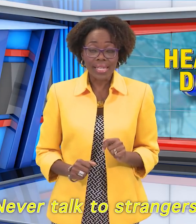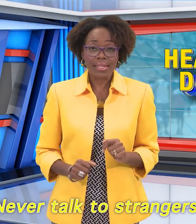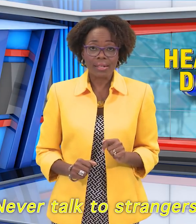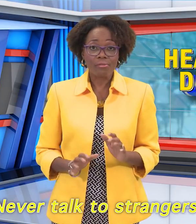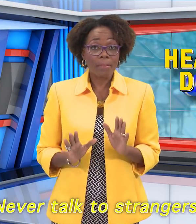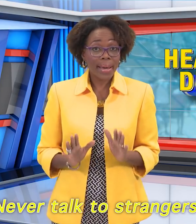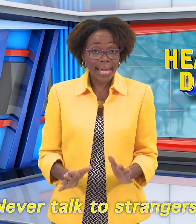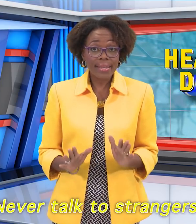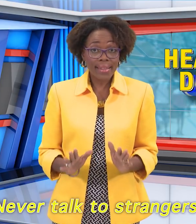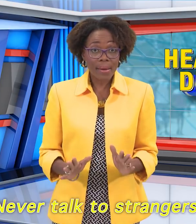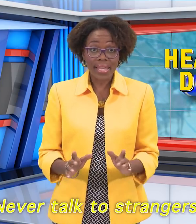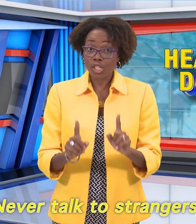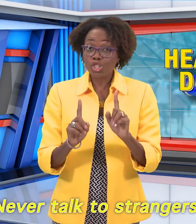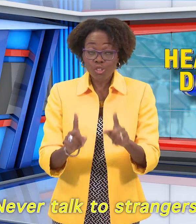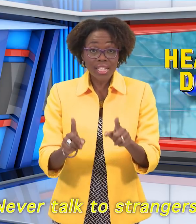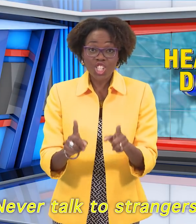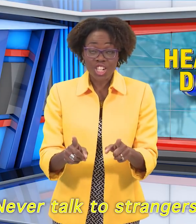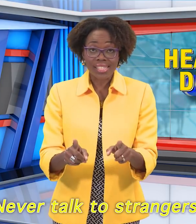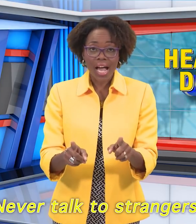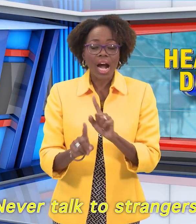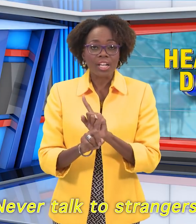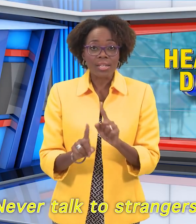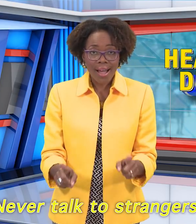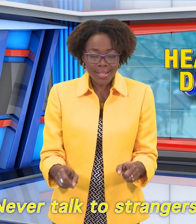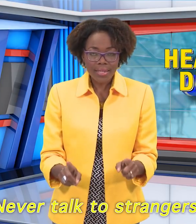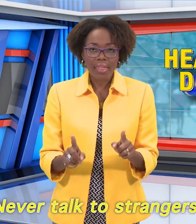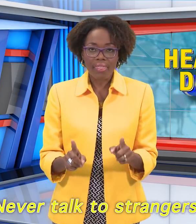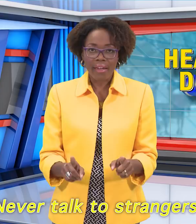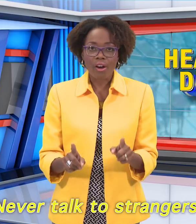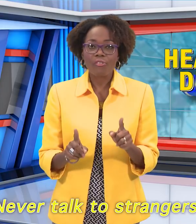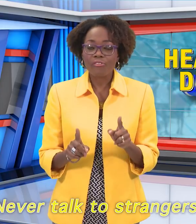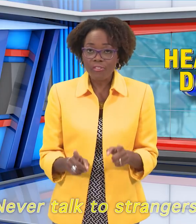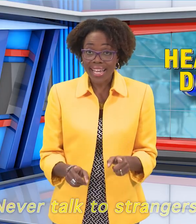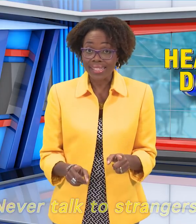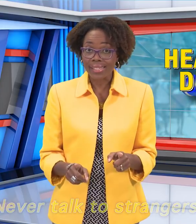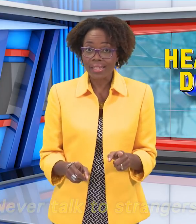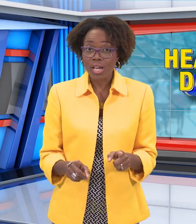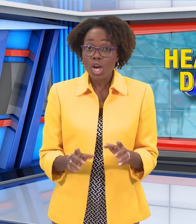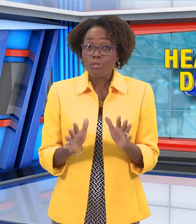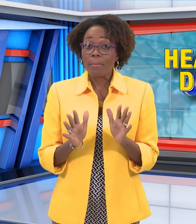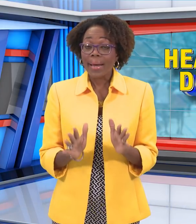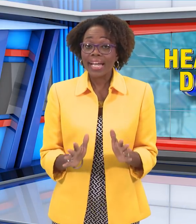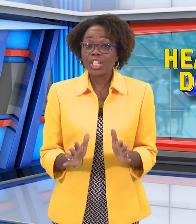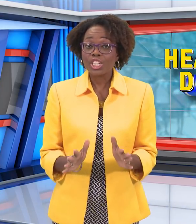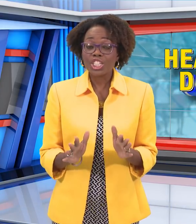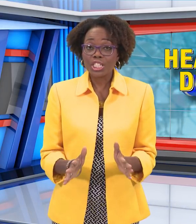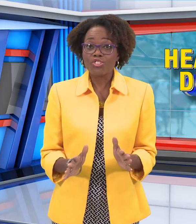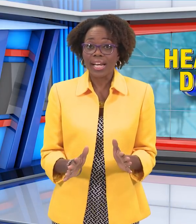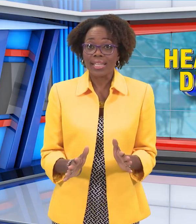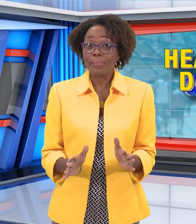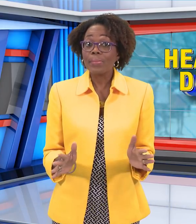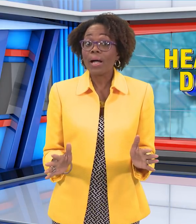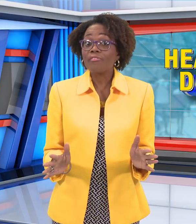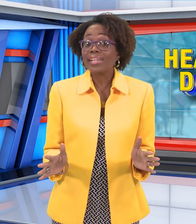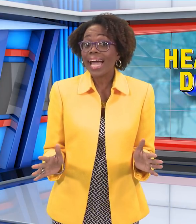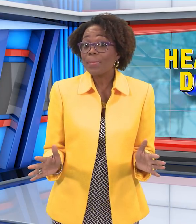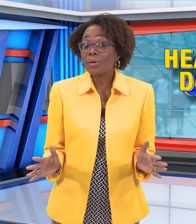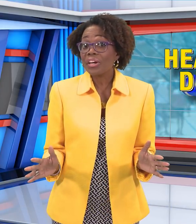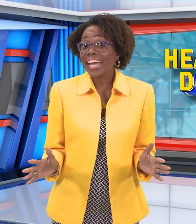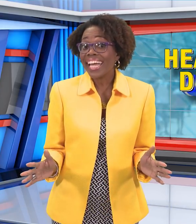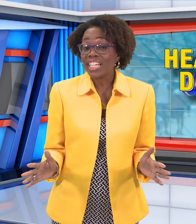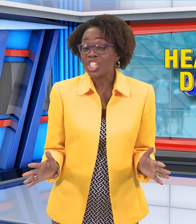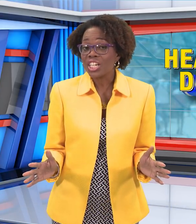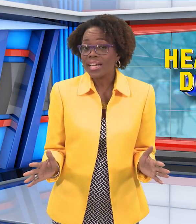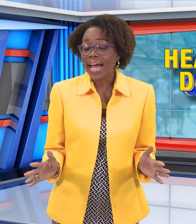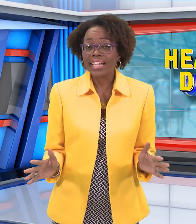social media, remind them that strangers are not their friends. Remind your children that people often lie about